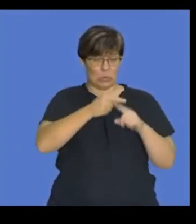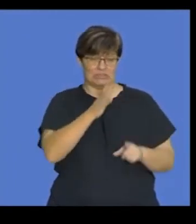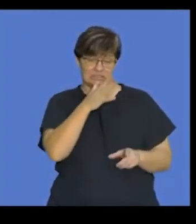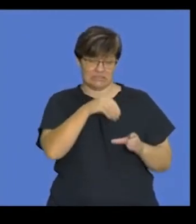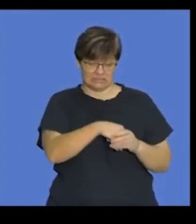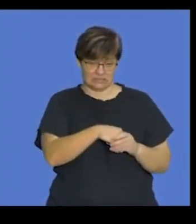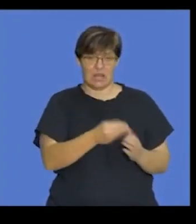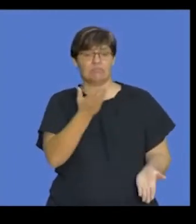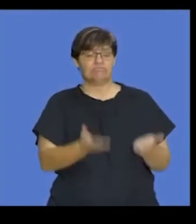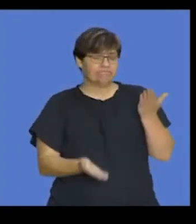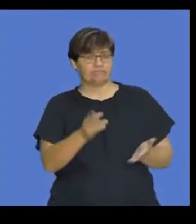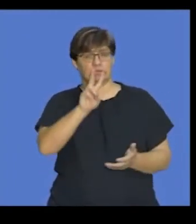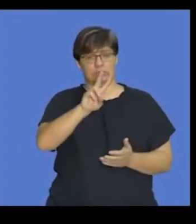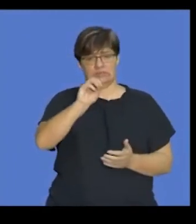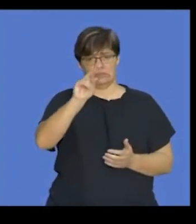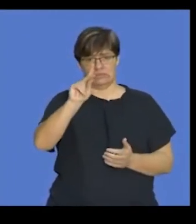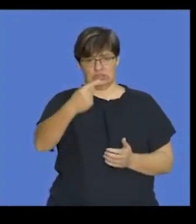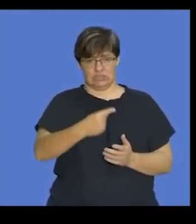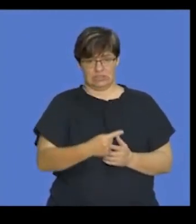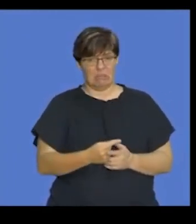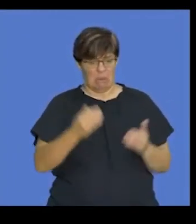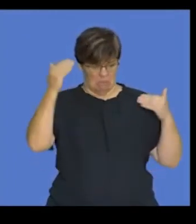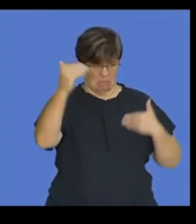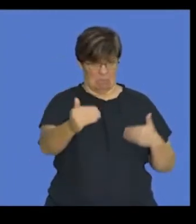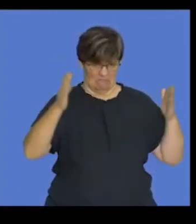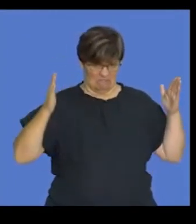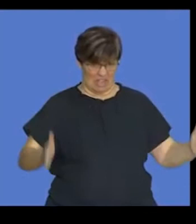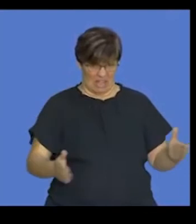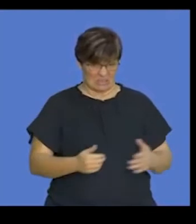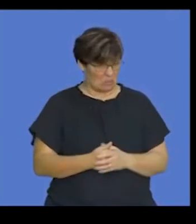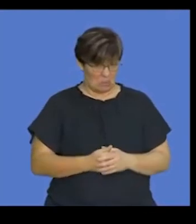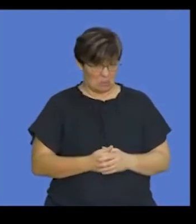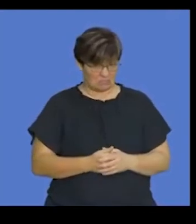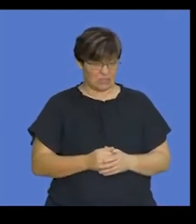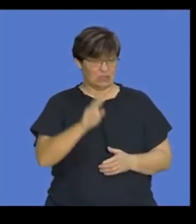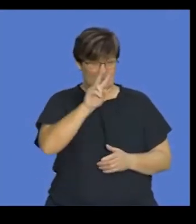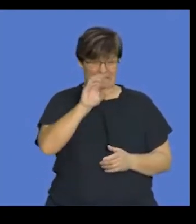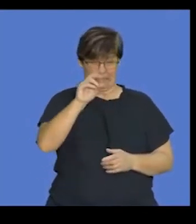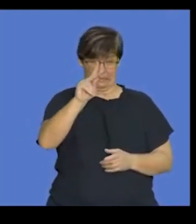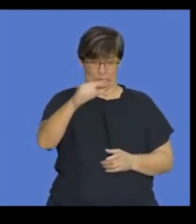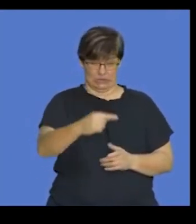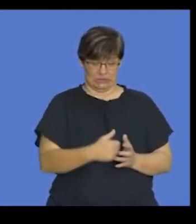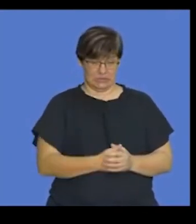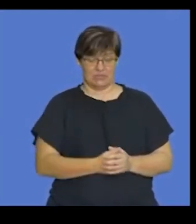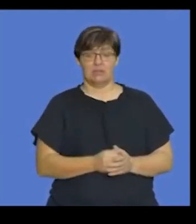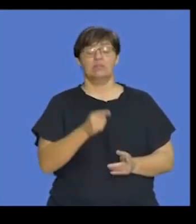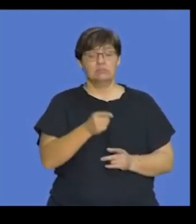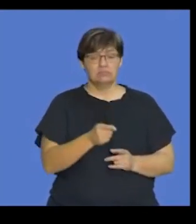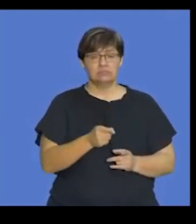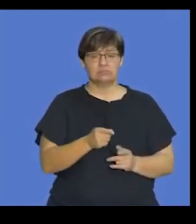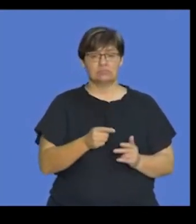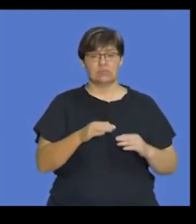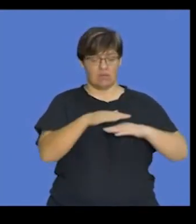kilograms. This is a very big toy box. Okay, let's just go. It's 20 kilograms. stands on a horizontal floor, so it's